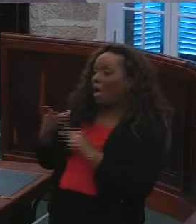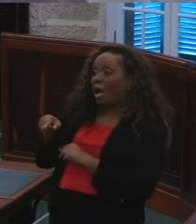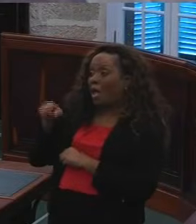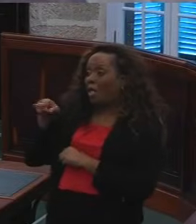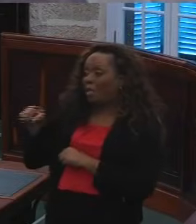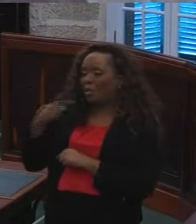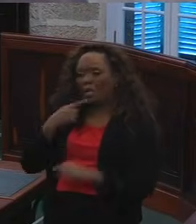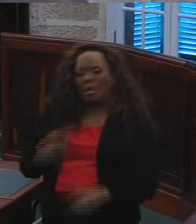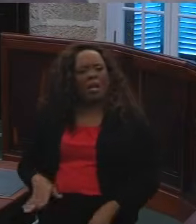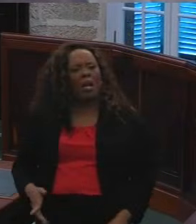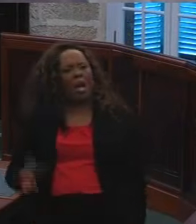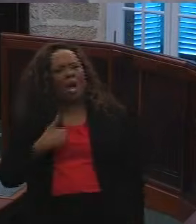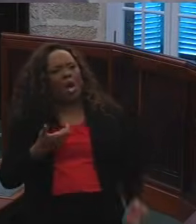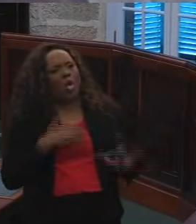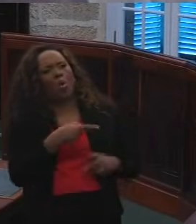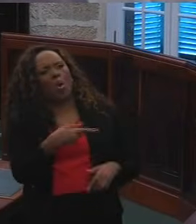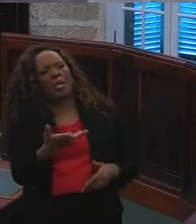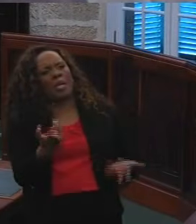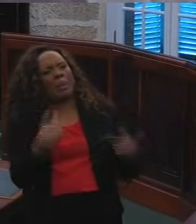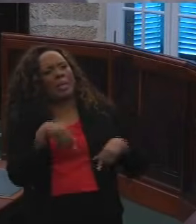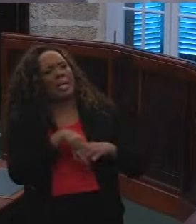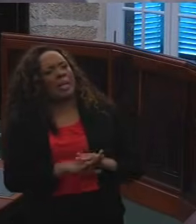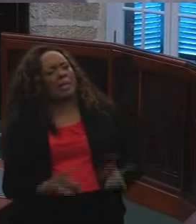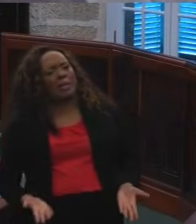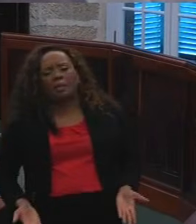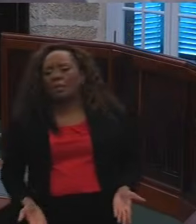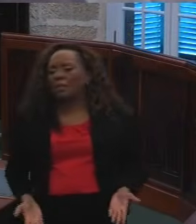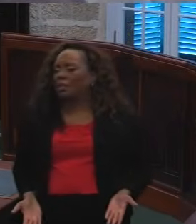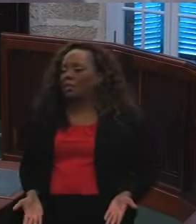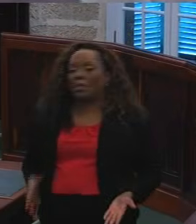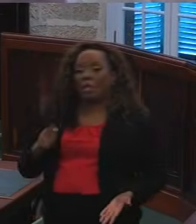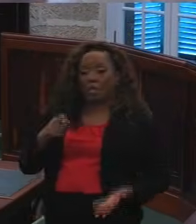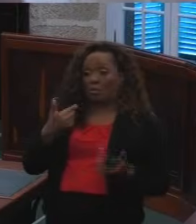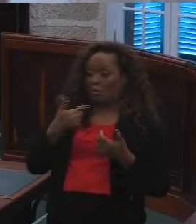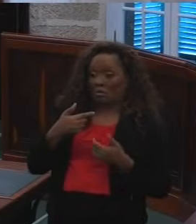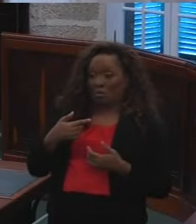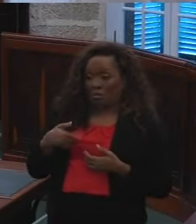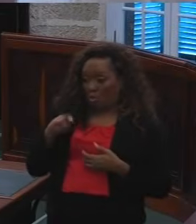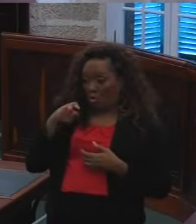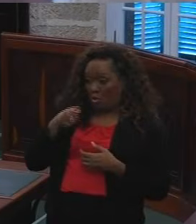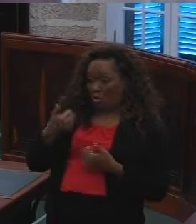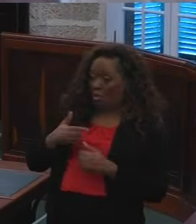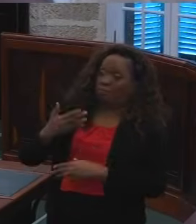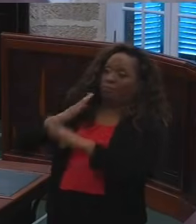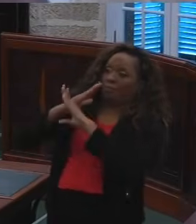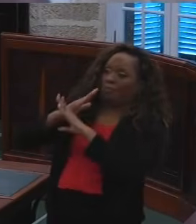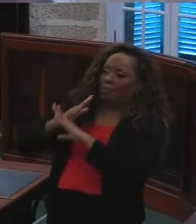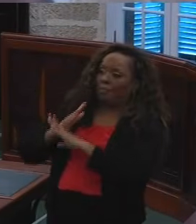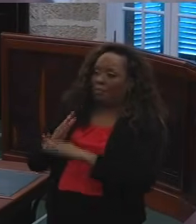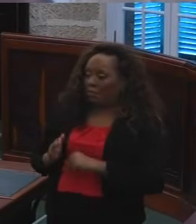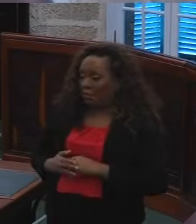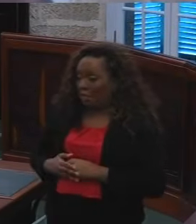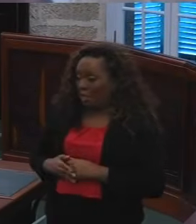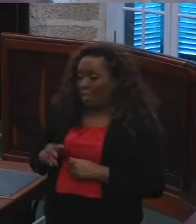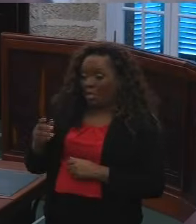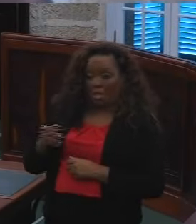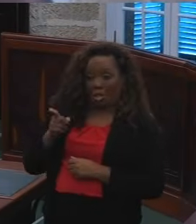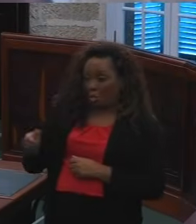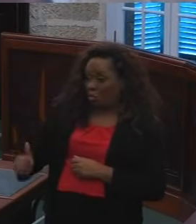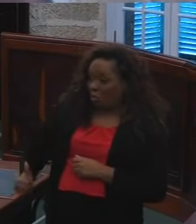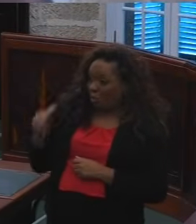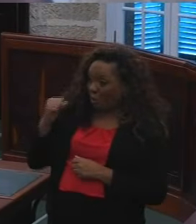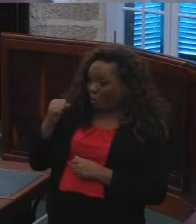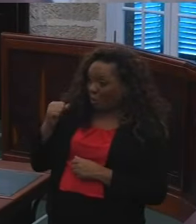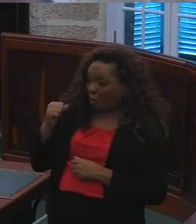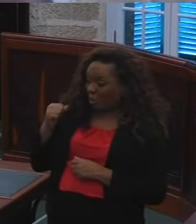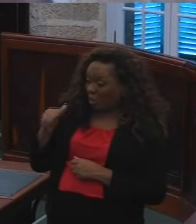or direction or directive given from an inspector. That person who refuses or do all